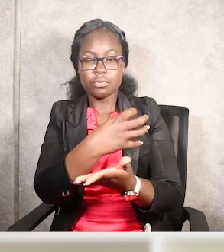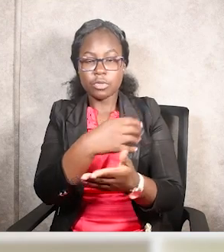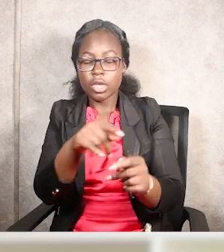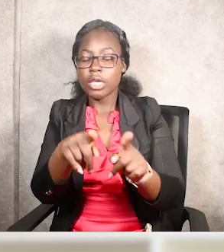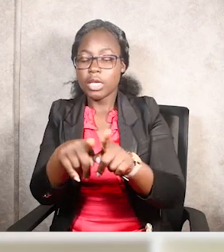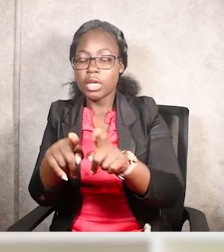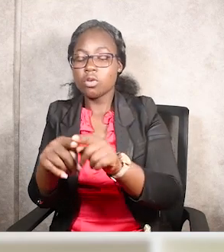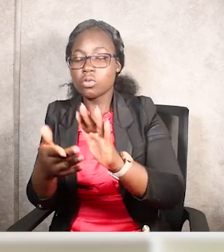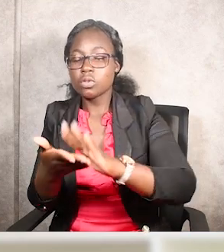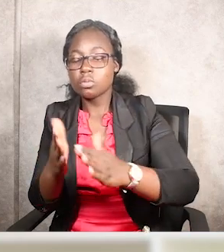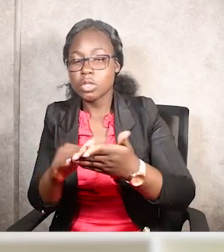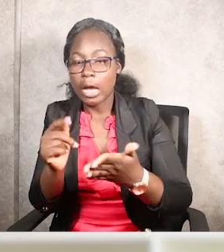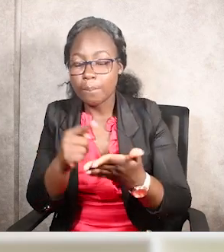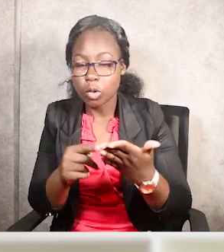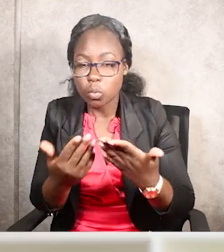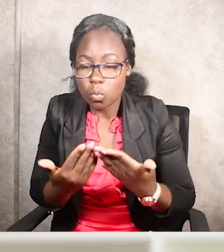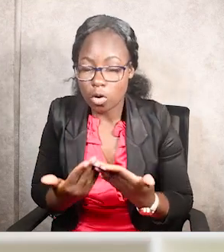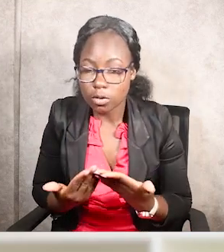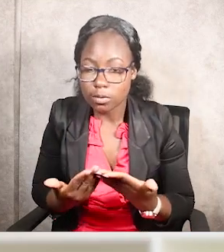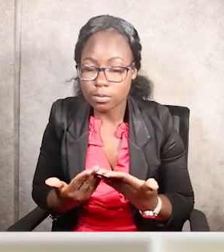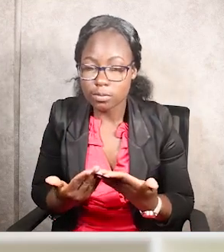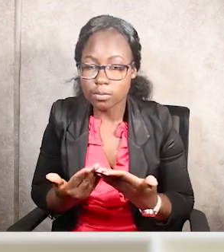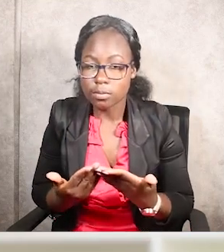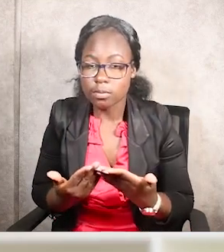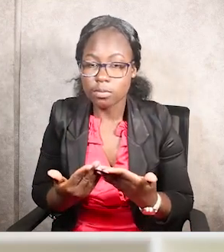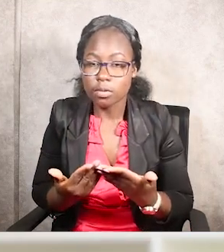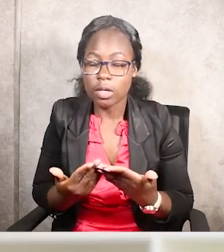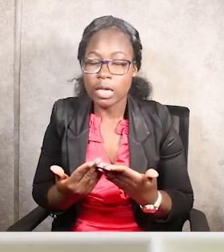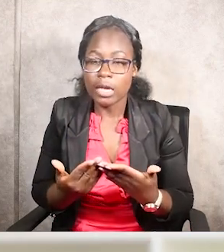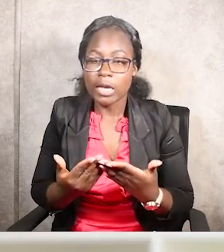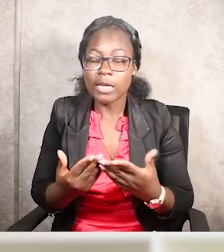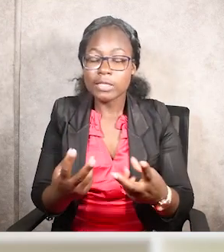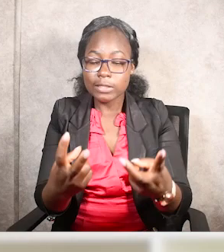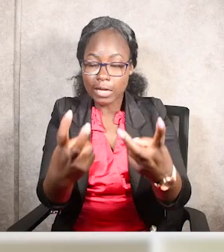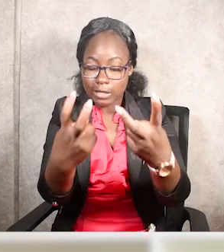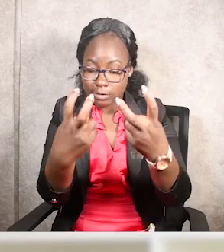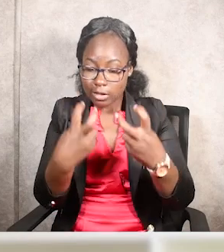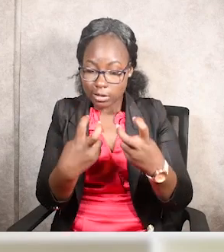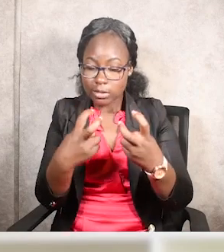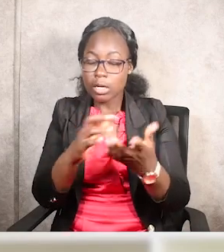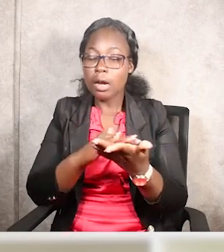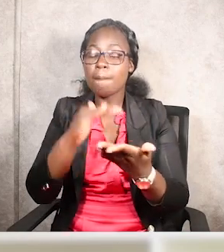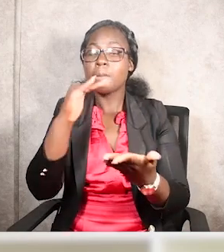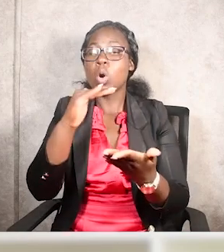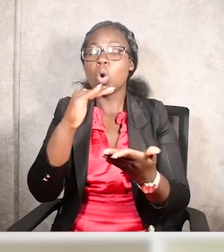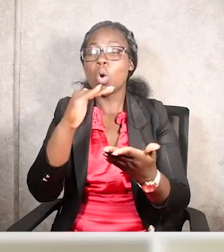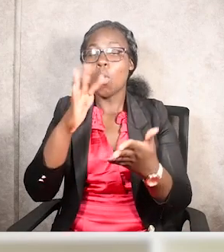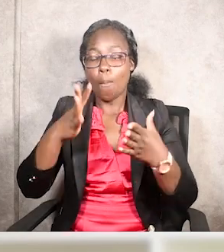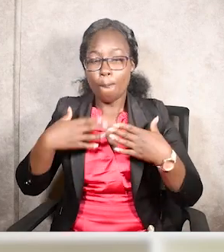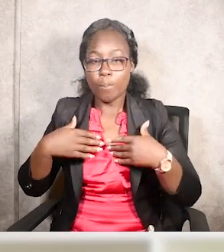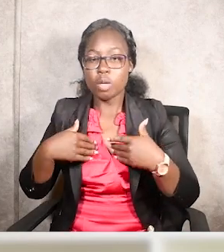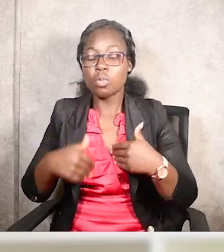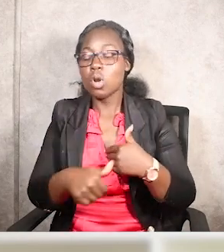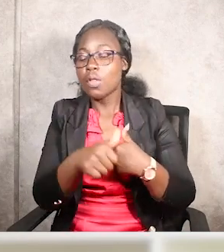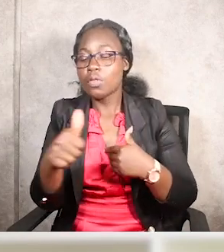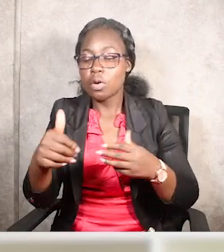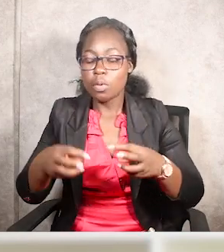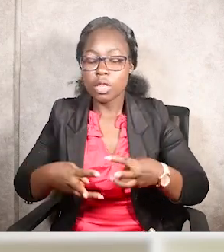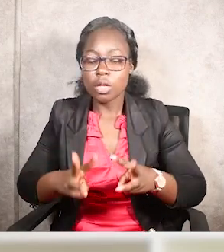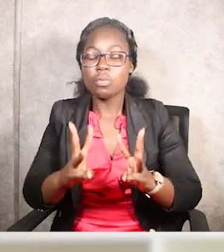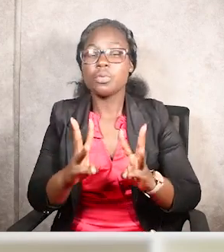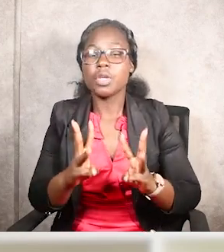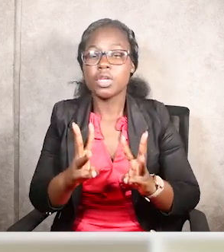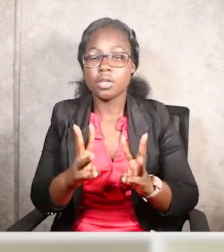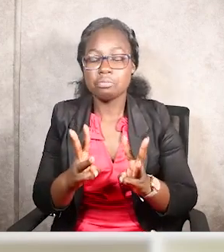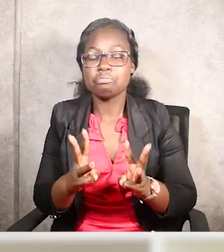It is becoming richer, and it is also becoming it is attracting more and more people. The